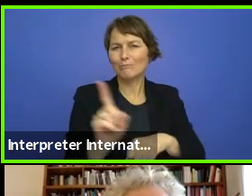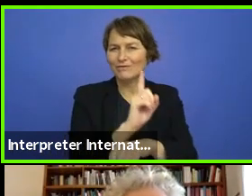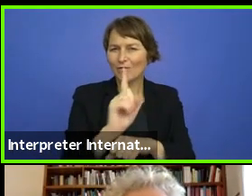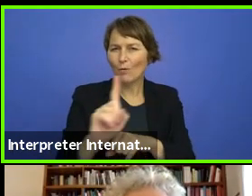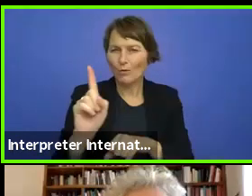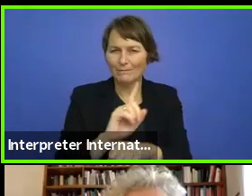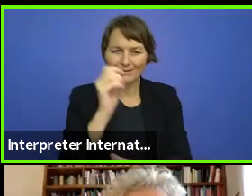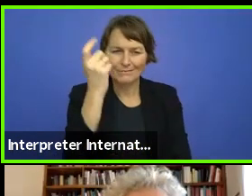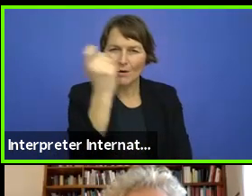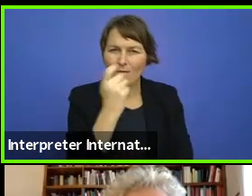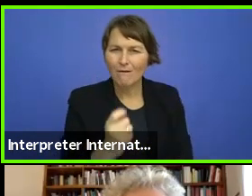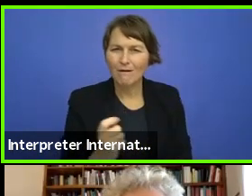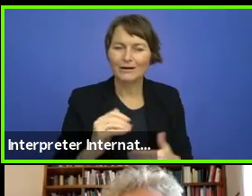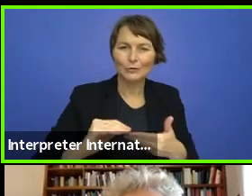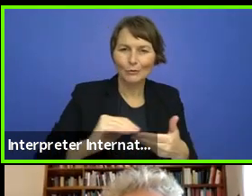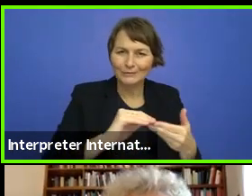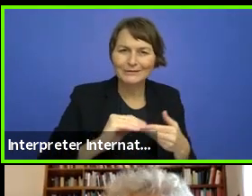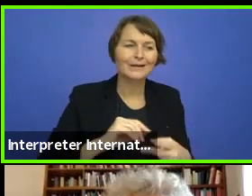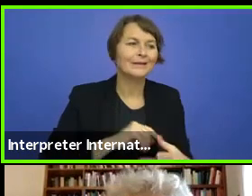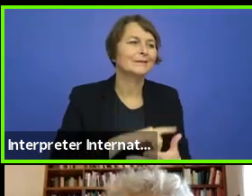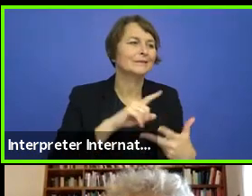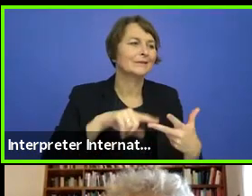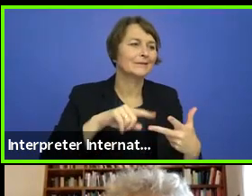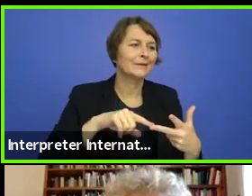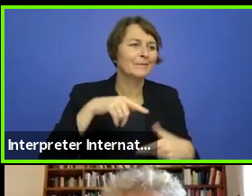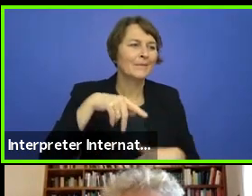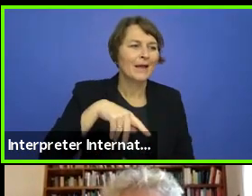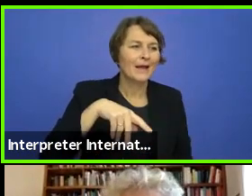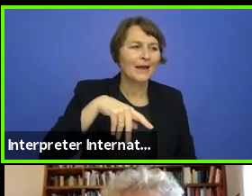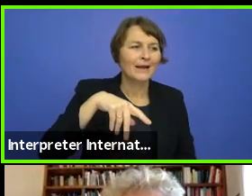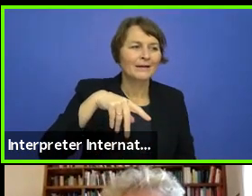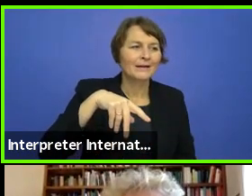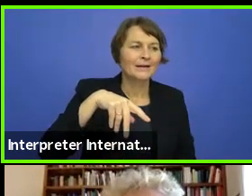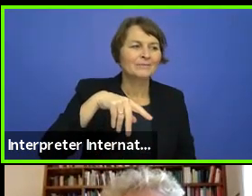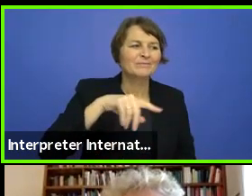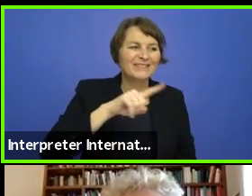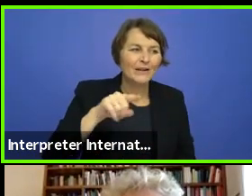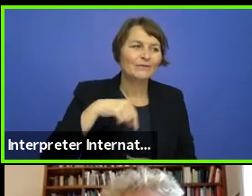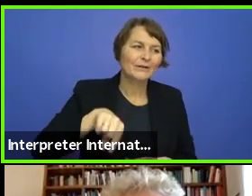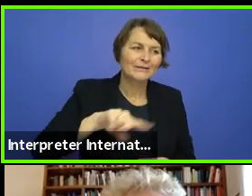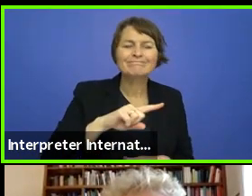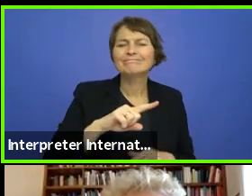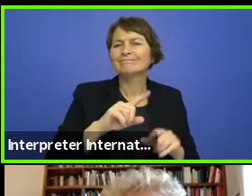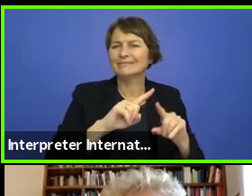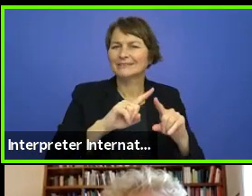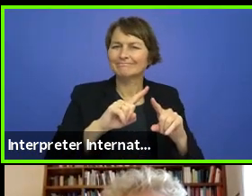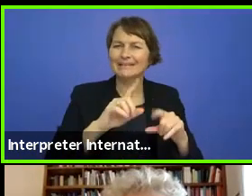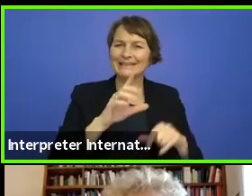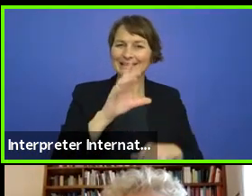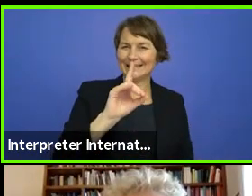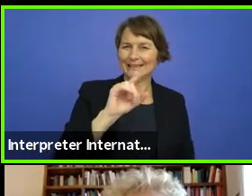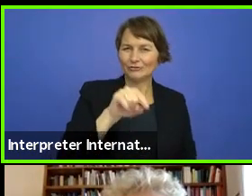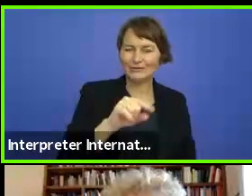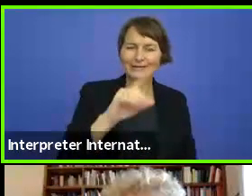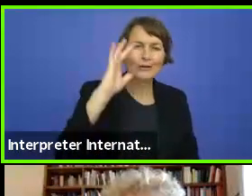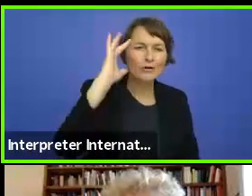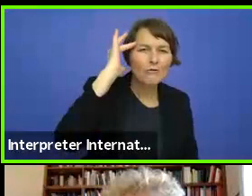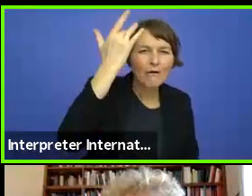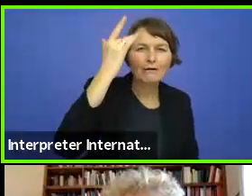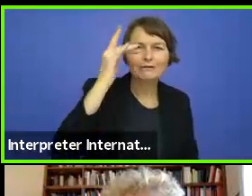PEARL, and from the Commission, from DG Education and Culture, in order to try to